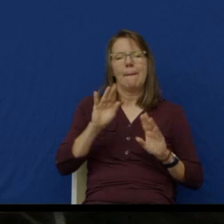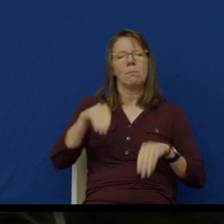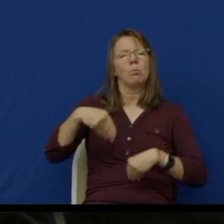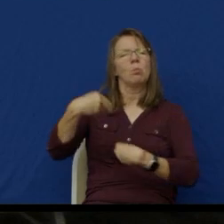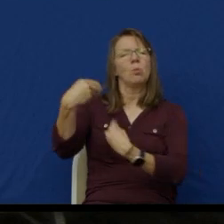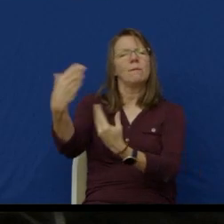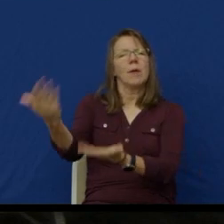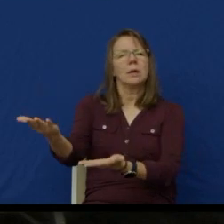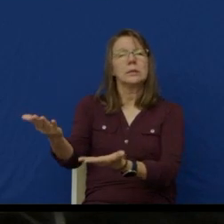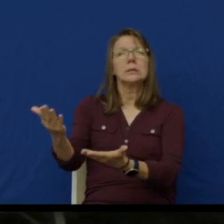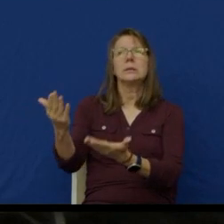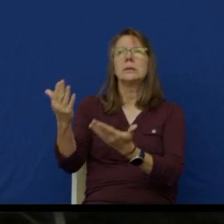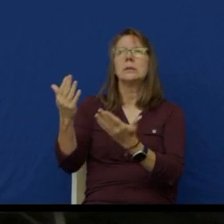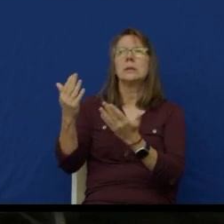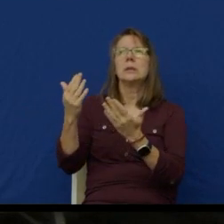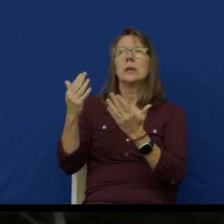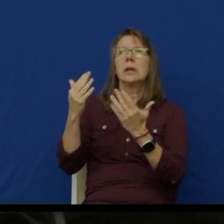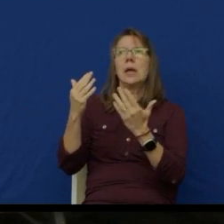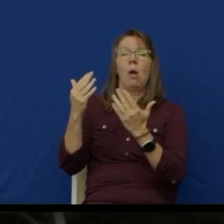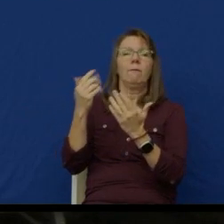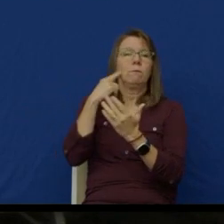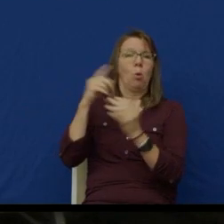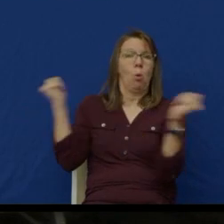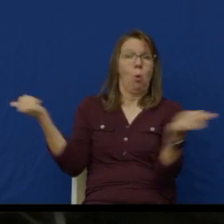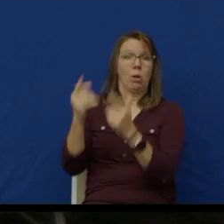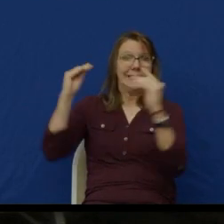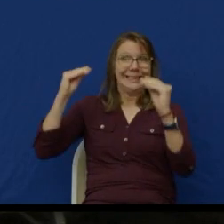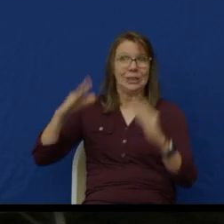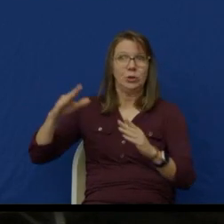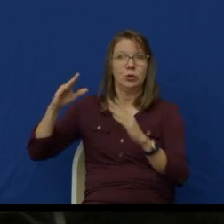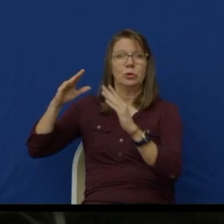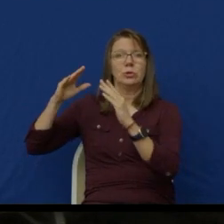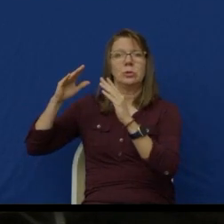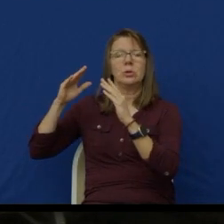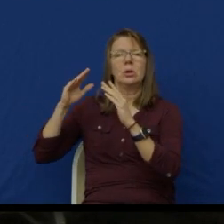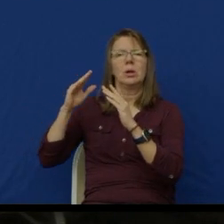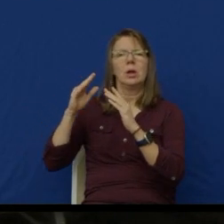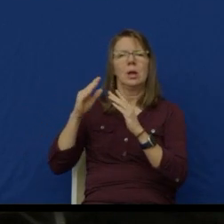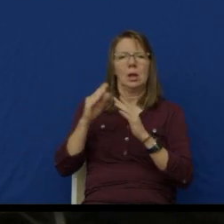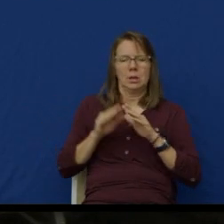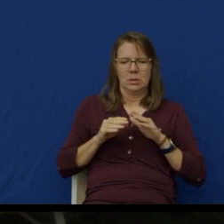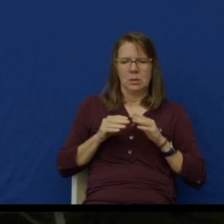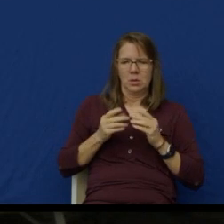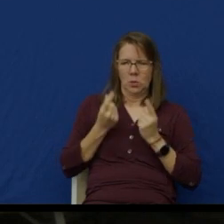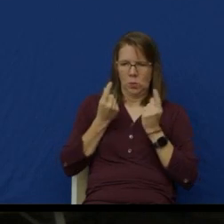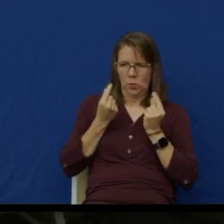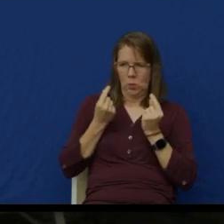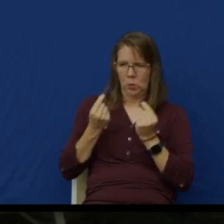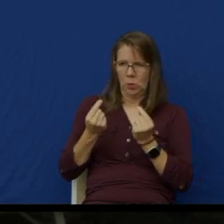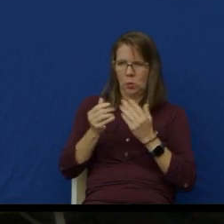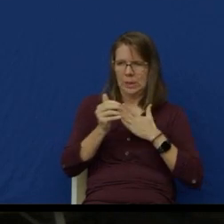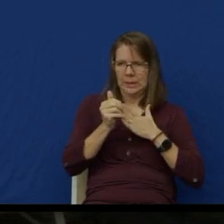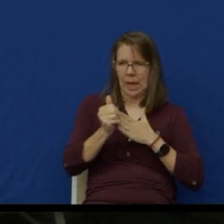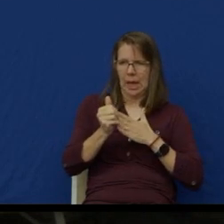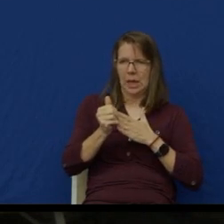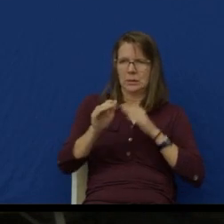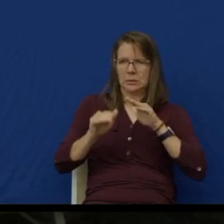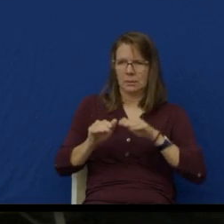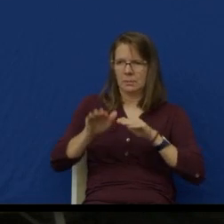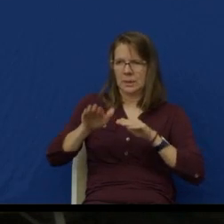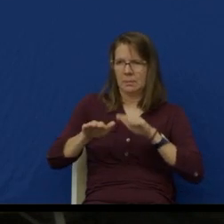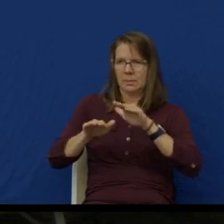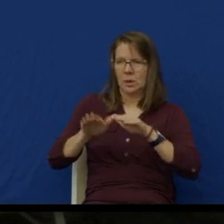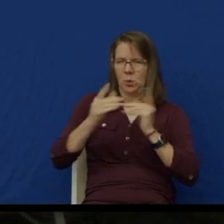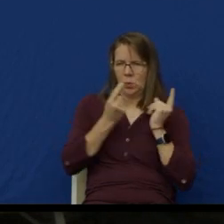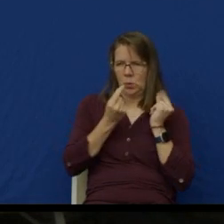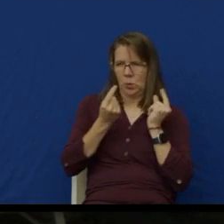teachers, practitioners, educators, a step-by-step guide. You have the classroom guide right here in terms